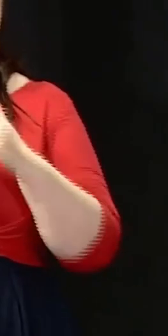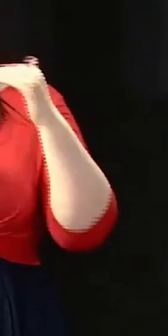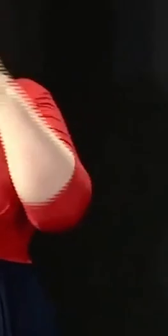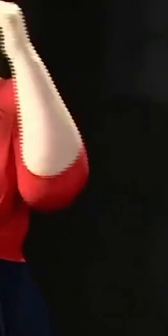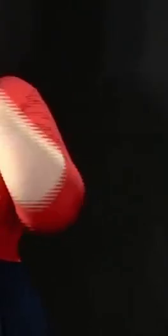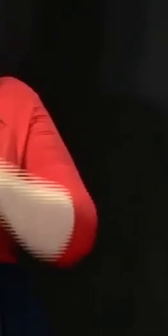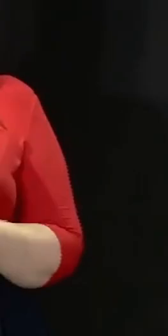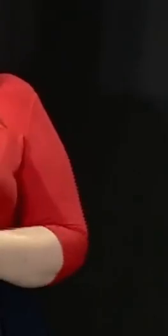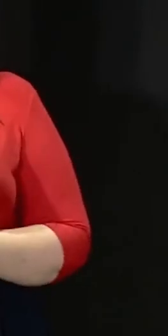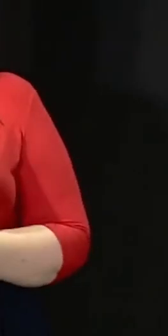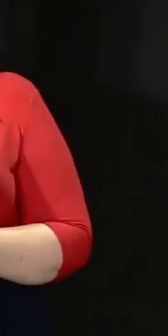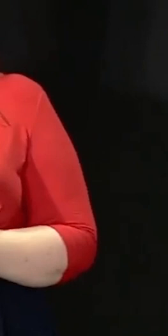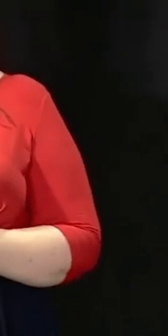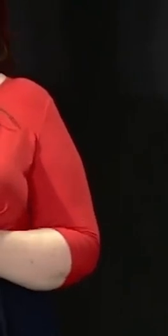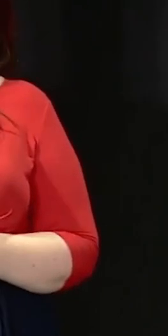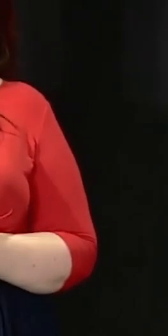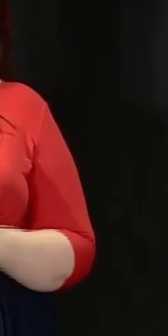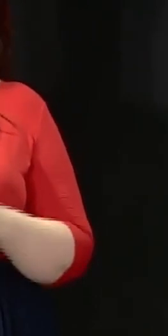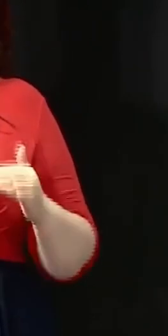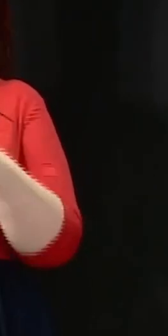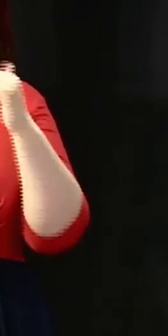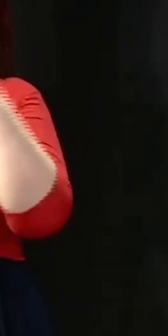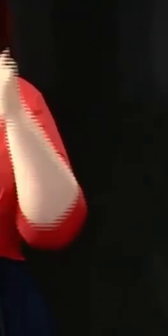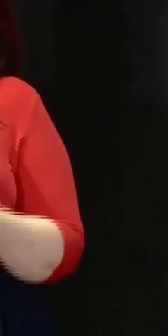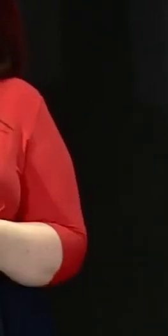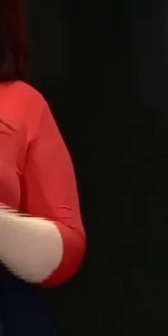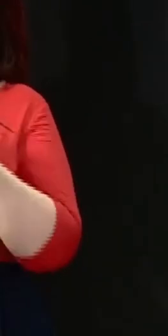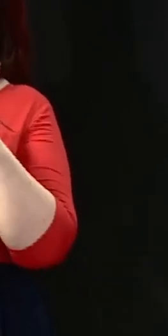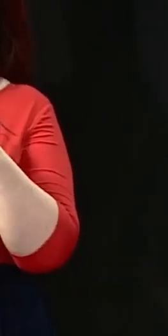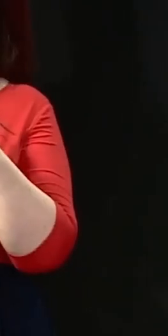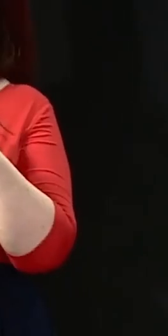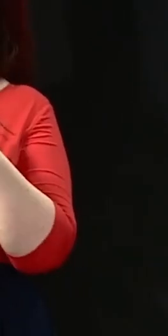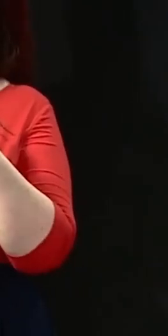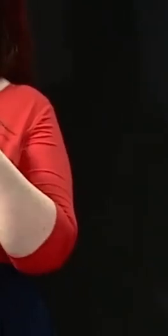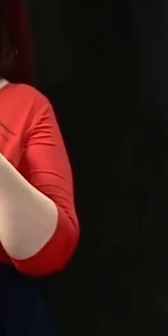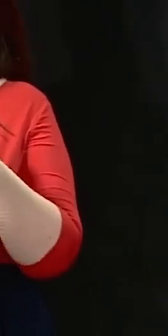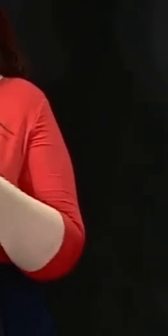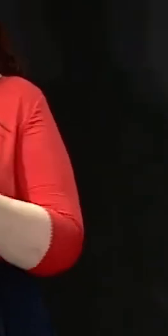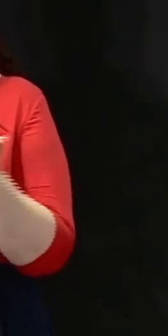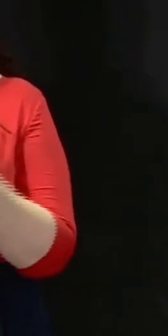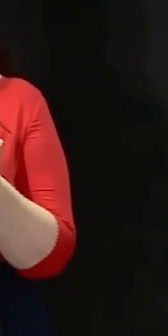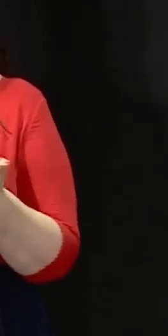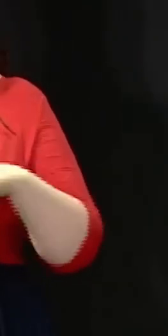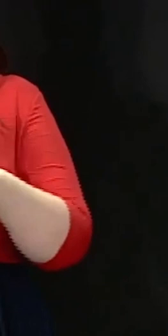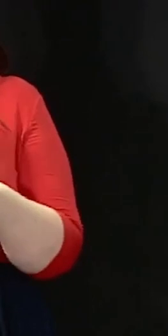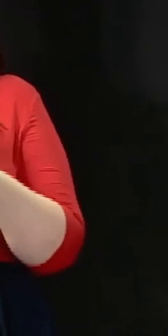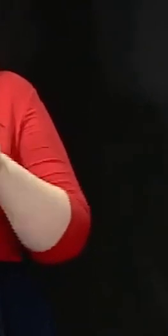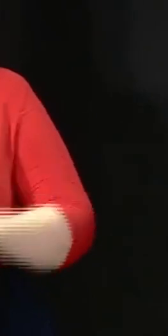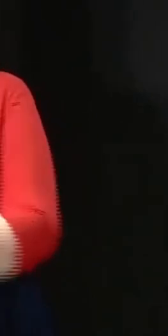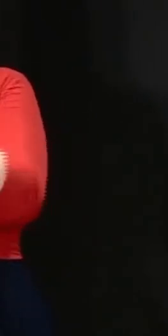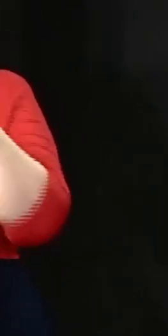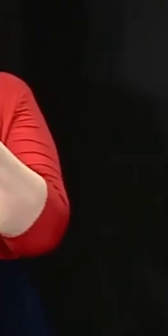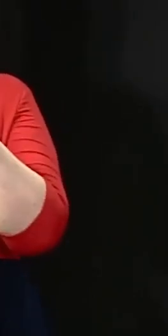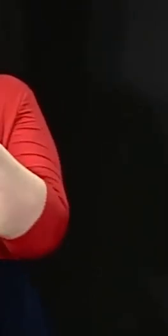We're proposing today five levels of possible intervention. This will allow us to take a national approach